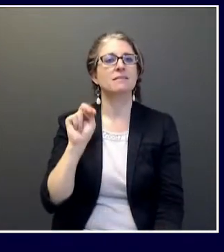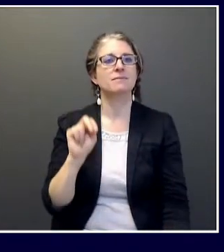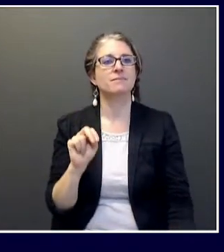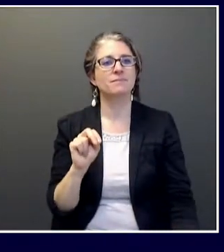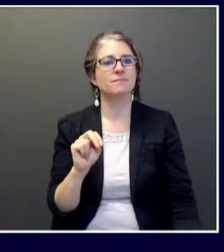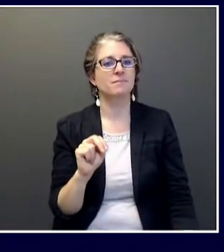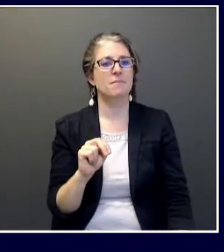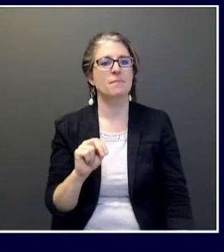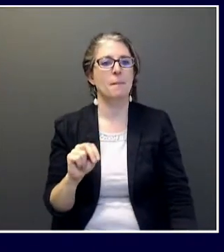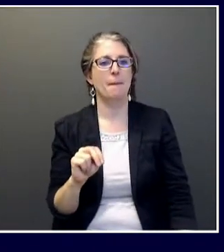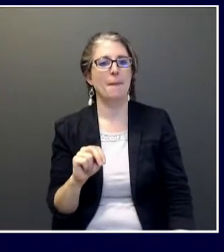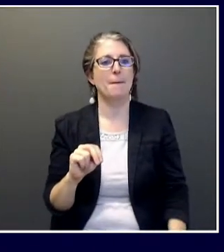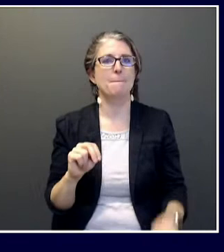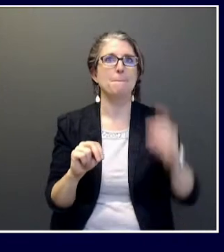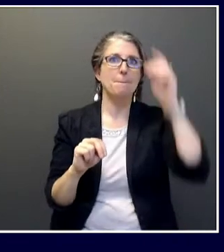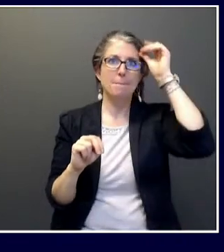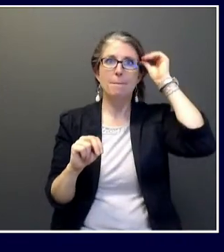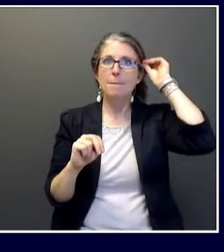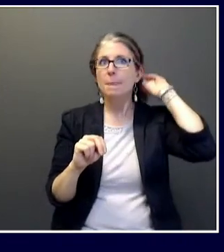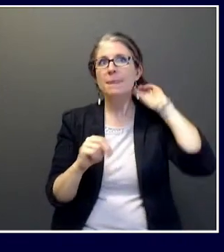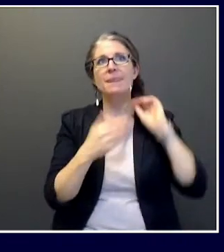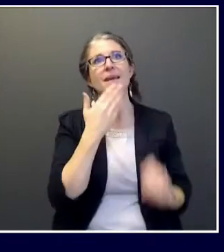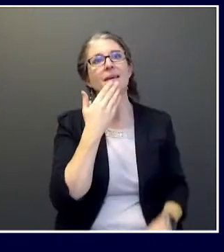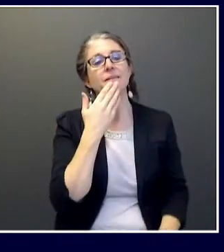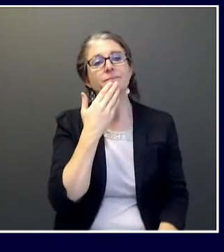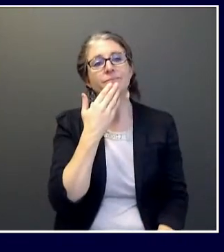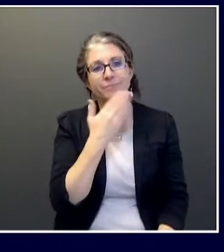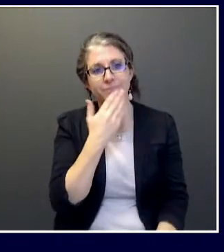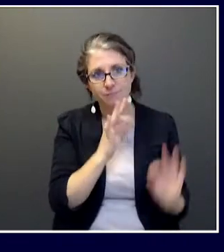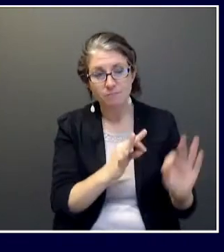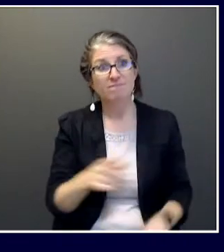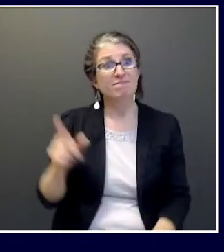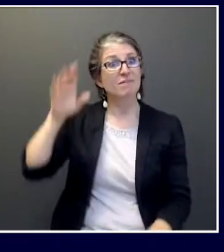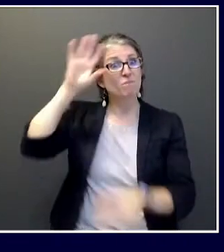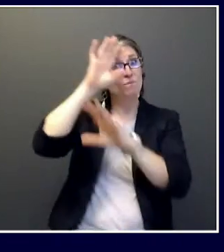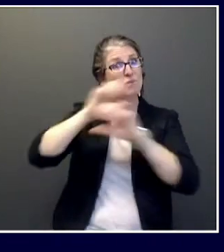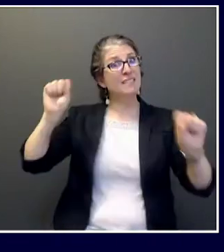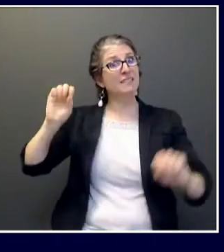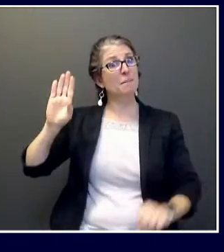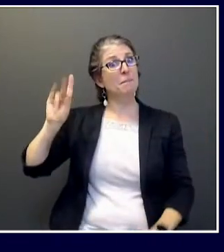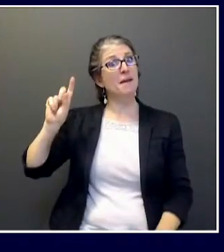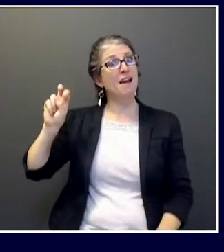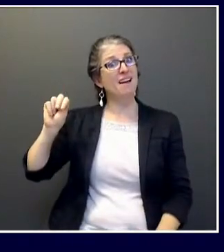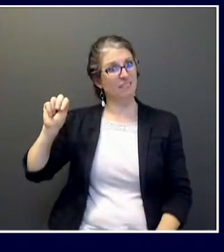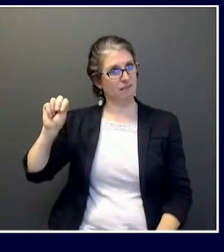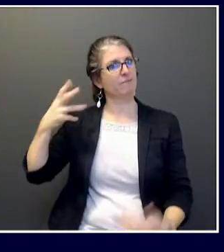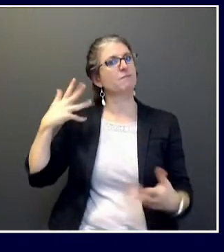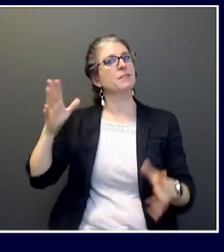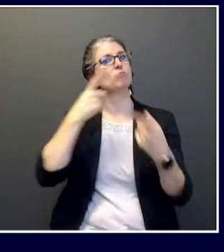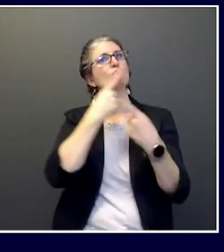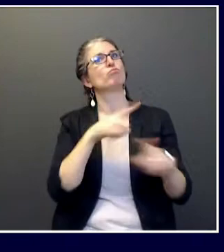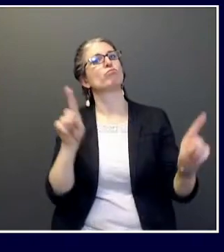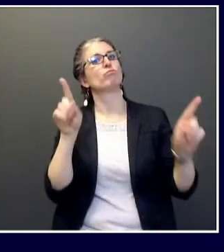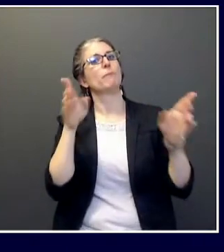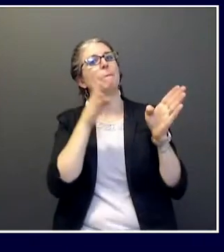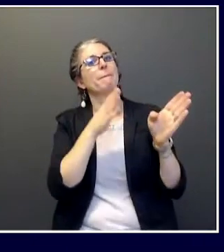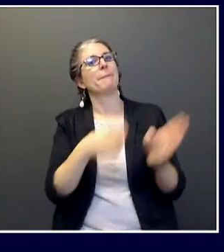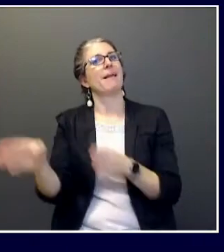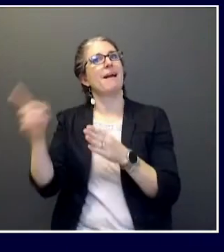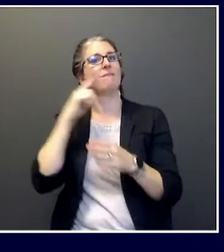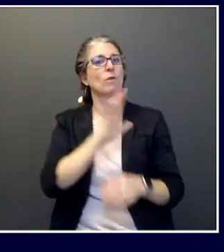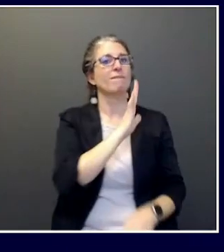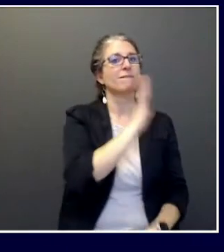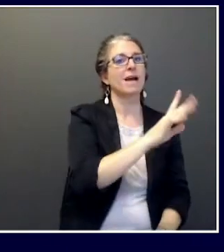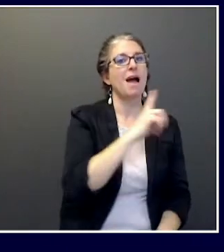Biden administration announced sort of how it's going to roll out the vaccine for kids 5 through 11, if in fact it